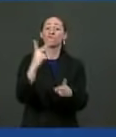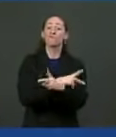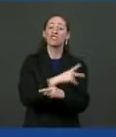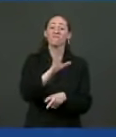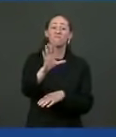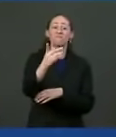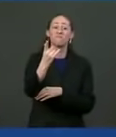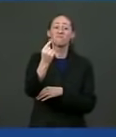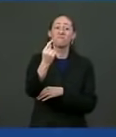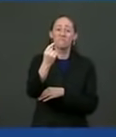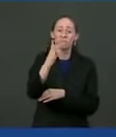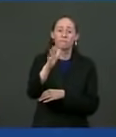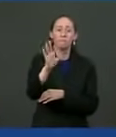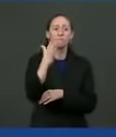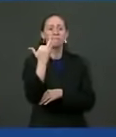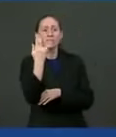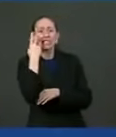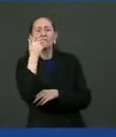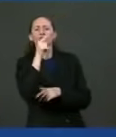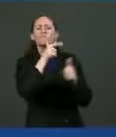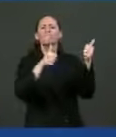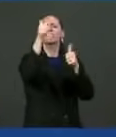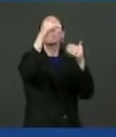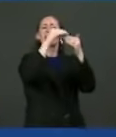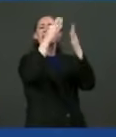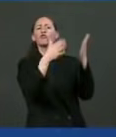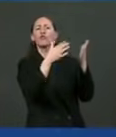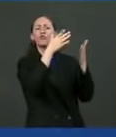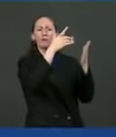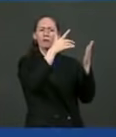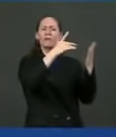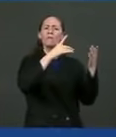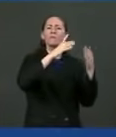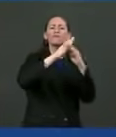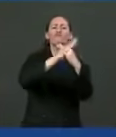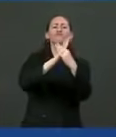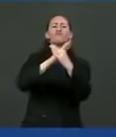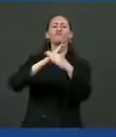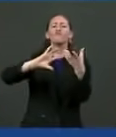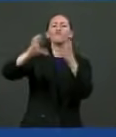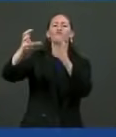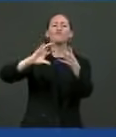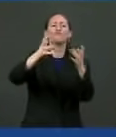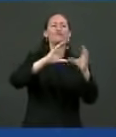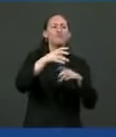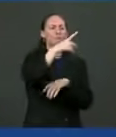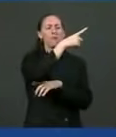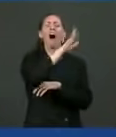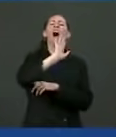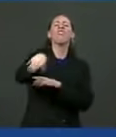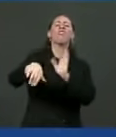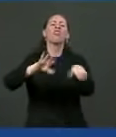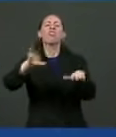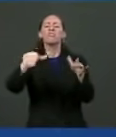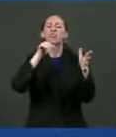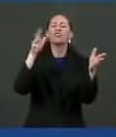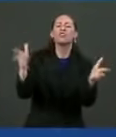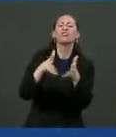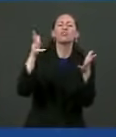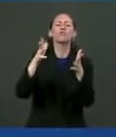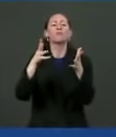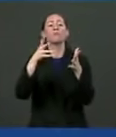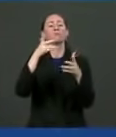fight against COVID-19. Instead of encouraging people to get vaccinated and mask up, they're ordering